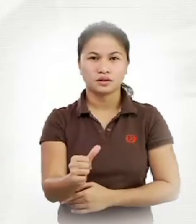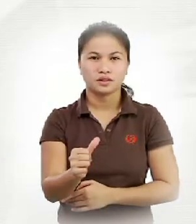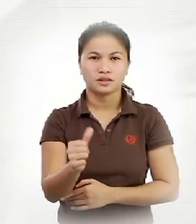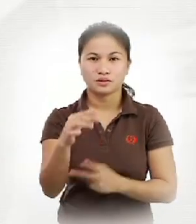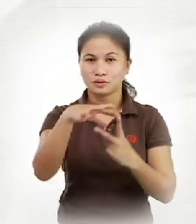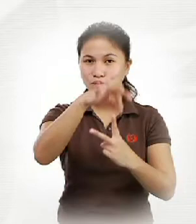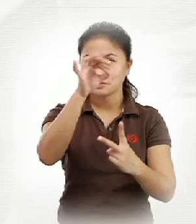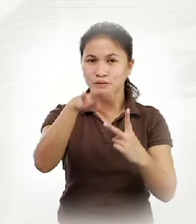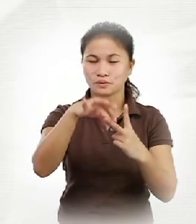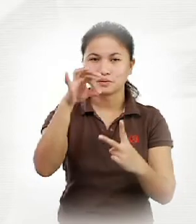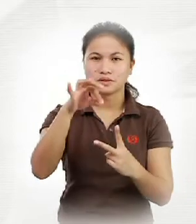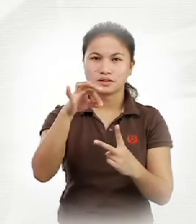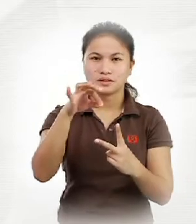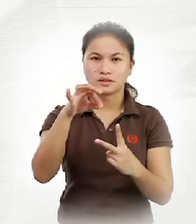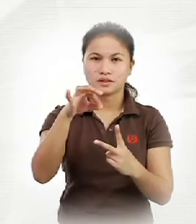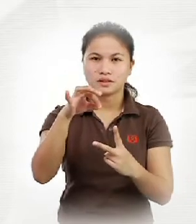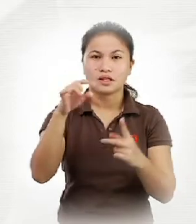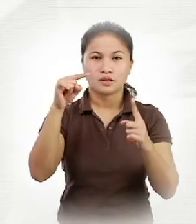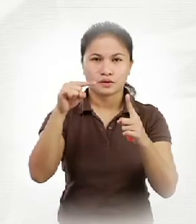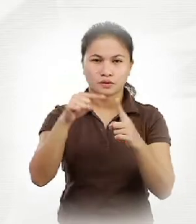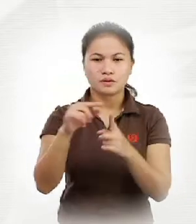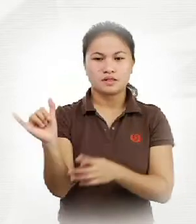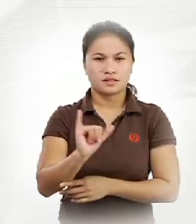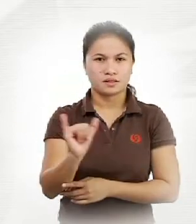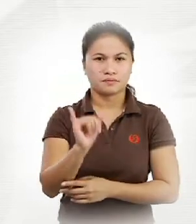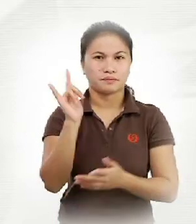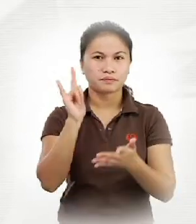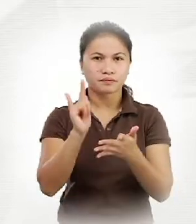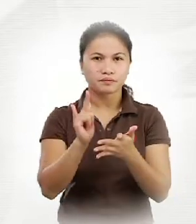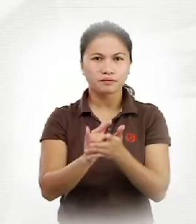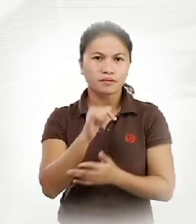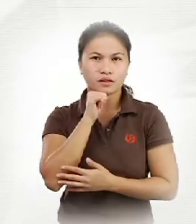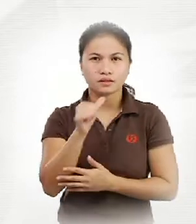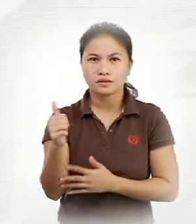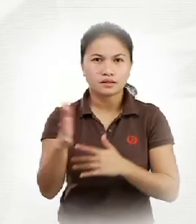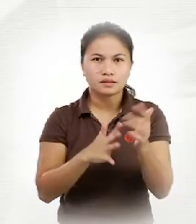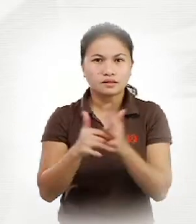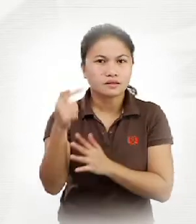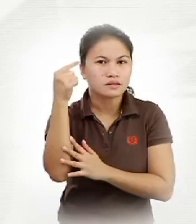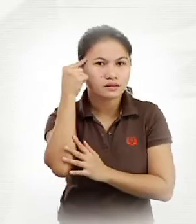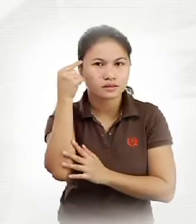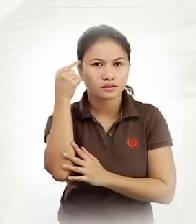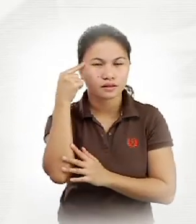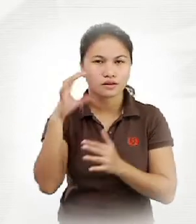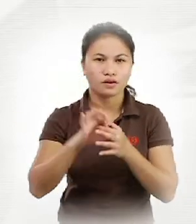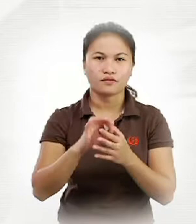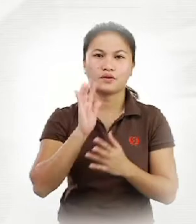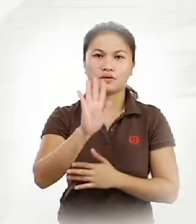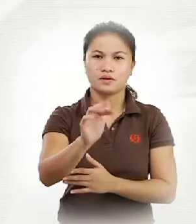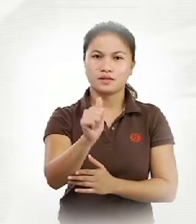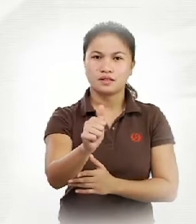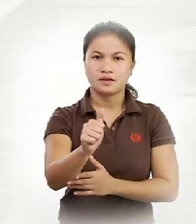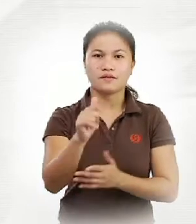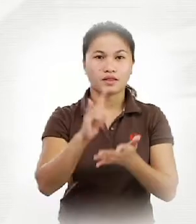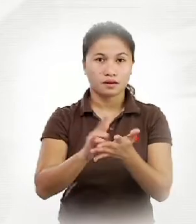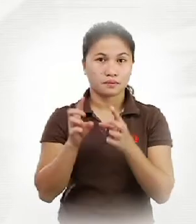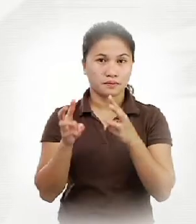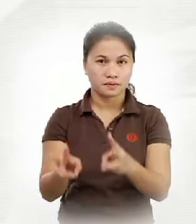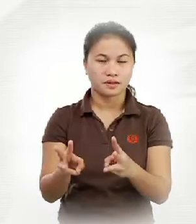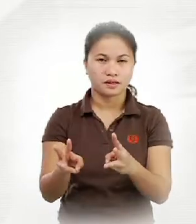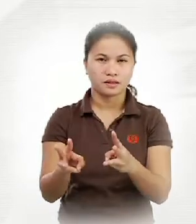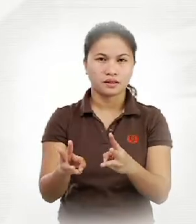do not choose to be that. Do not even think of yourself as